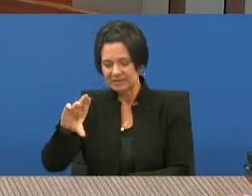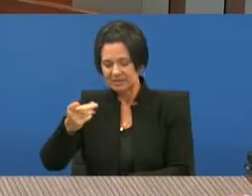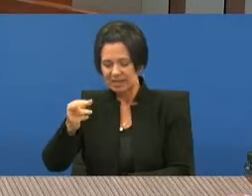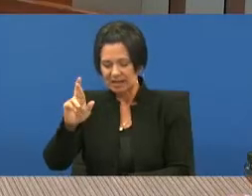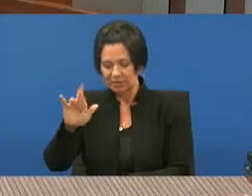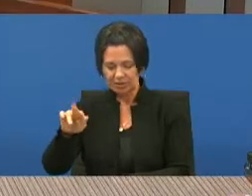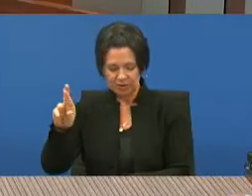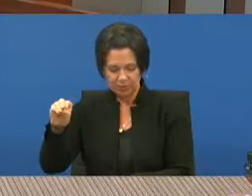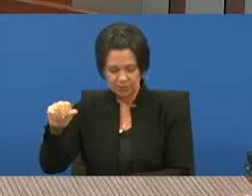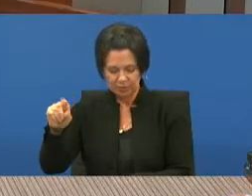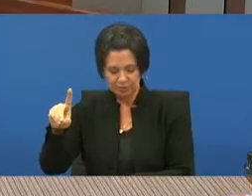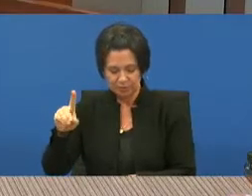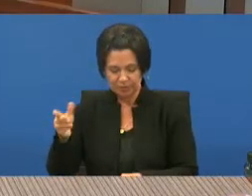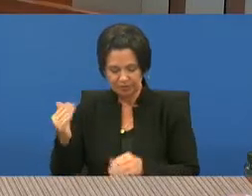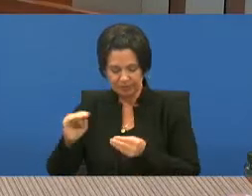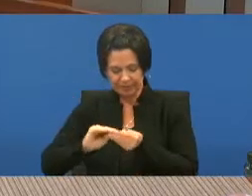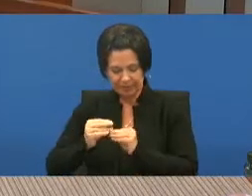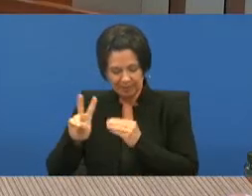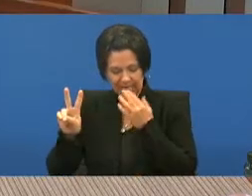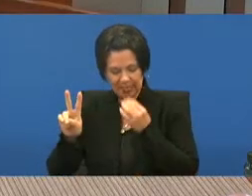7-0. Item 2, case